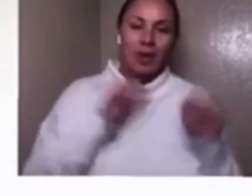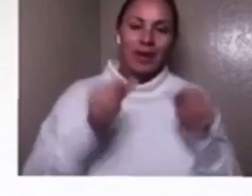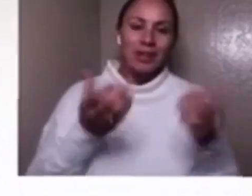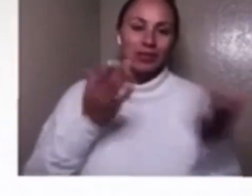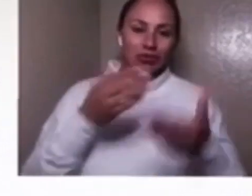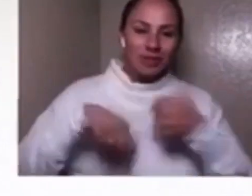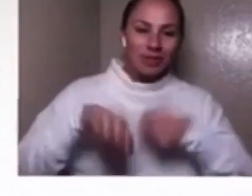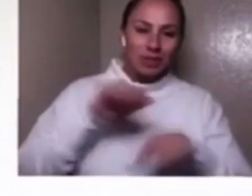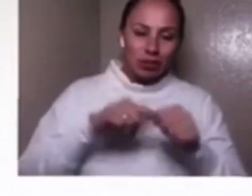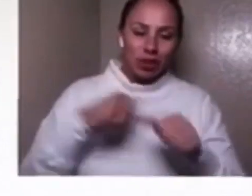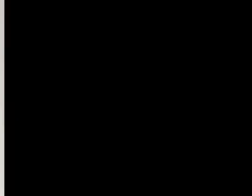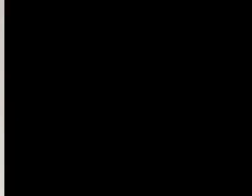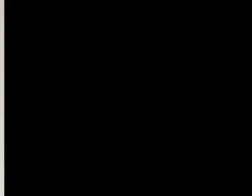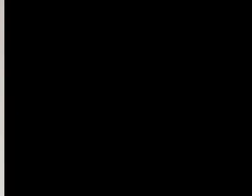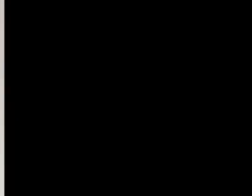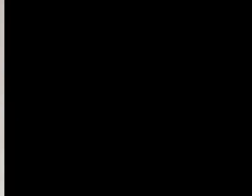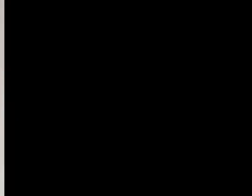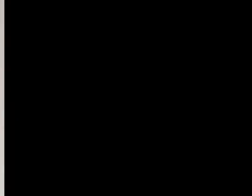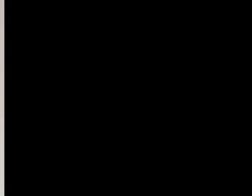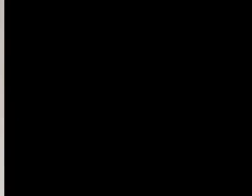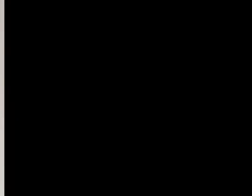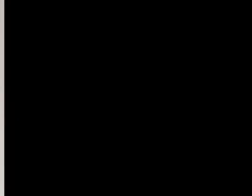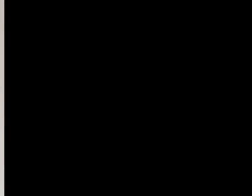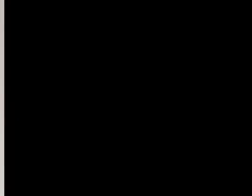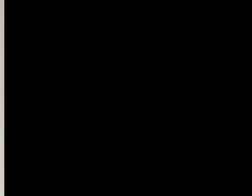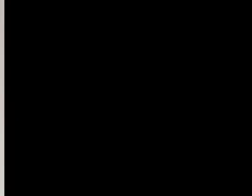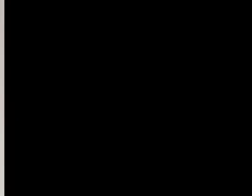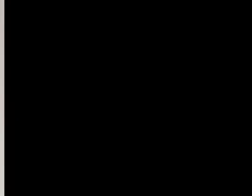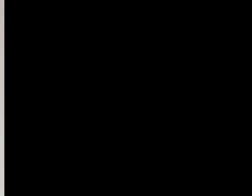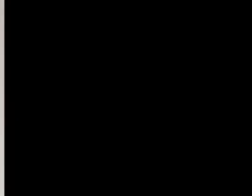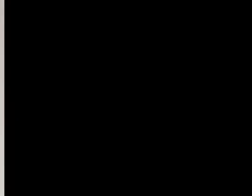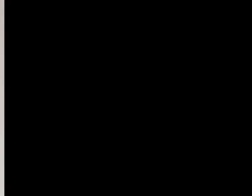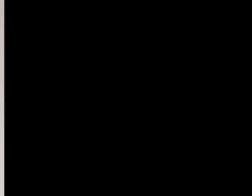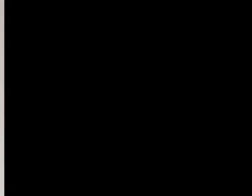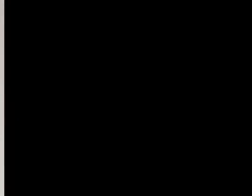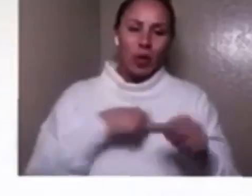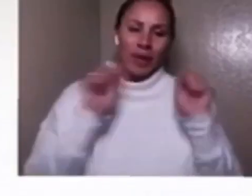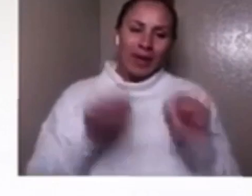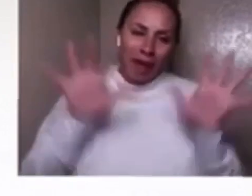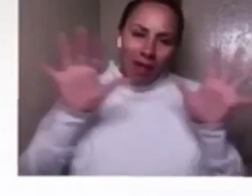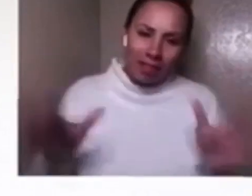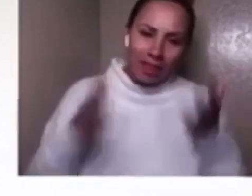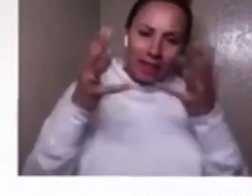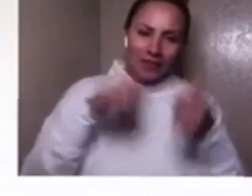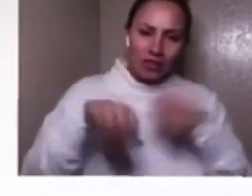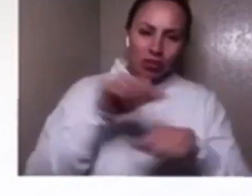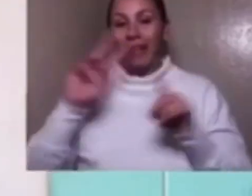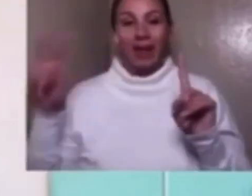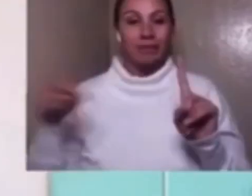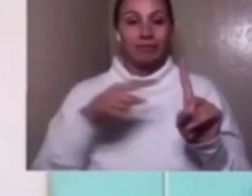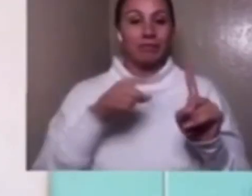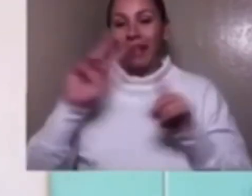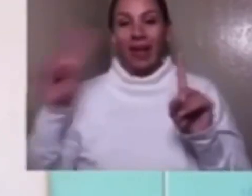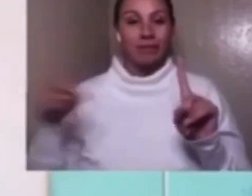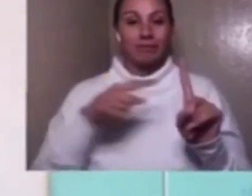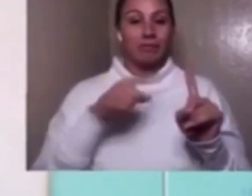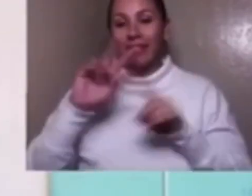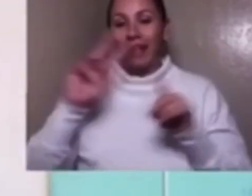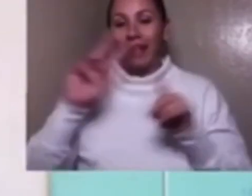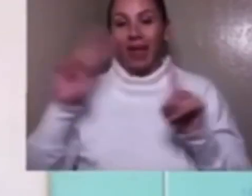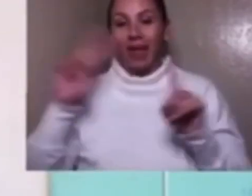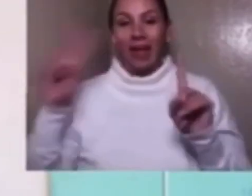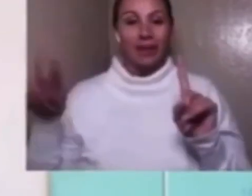We can serve each other. For the latest lawsuits, we have not been served. We can lift each other. Lift,